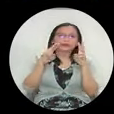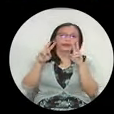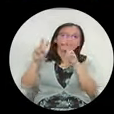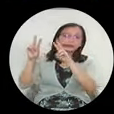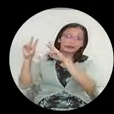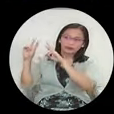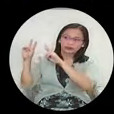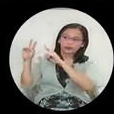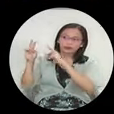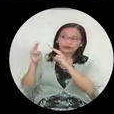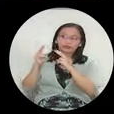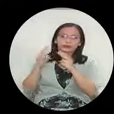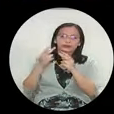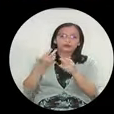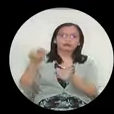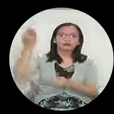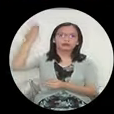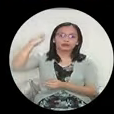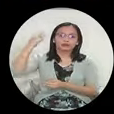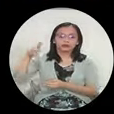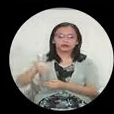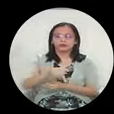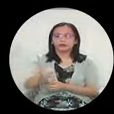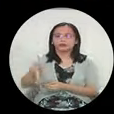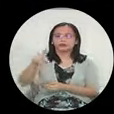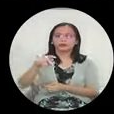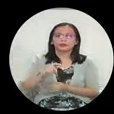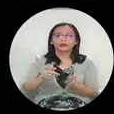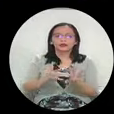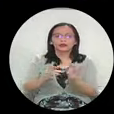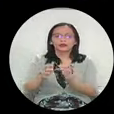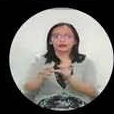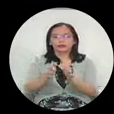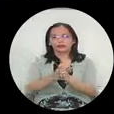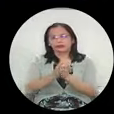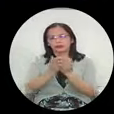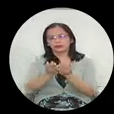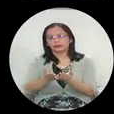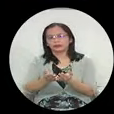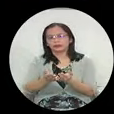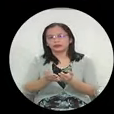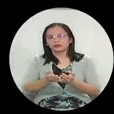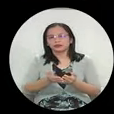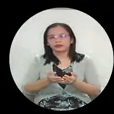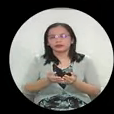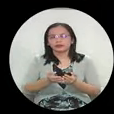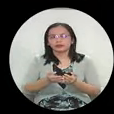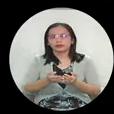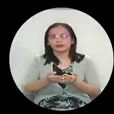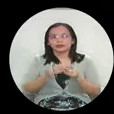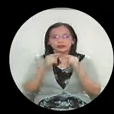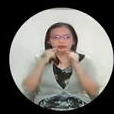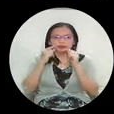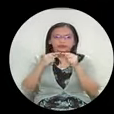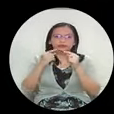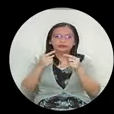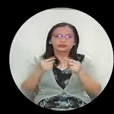21. Verses 18 and 21. Acts 20, 18, 21. And when they were come to him,